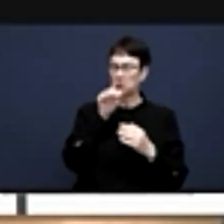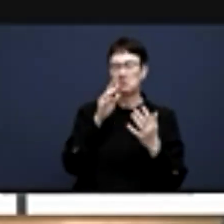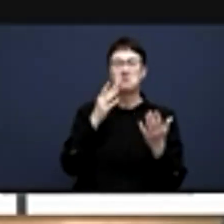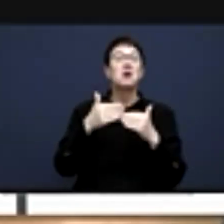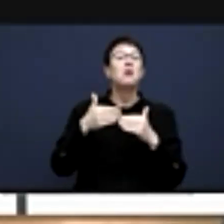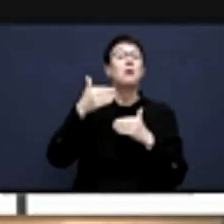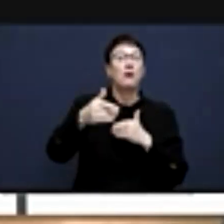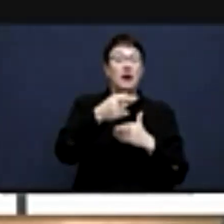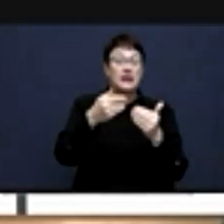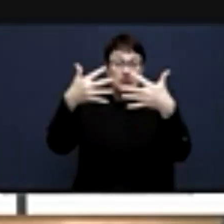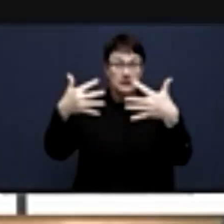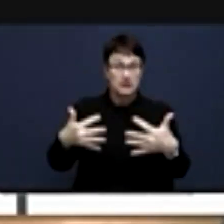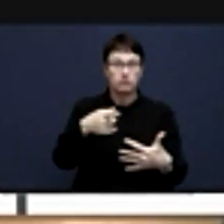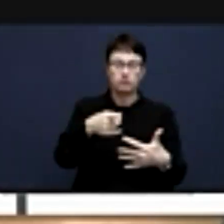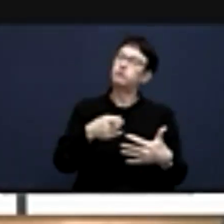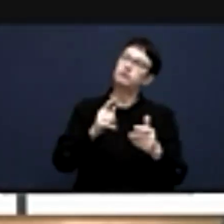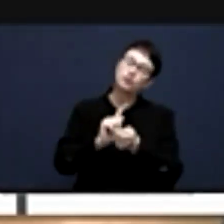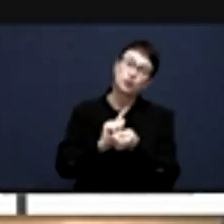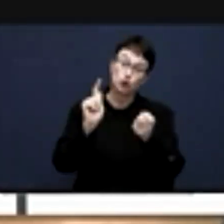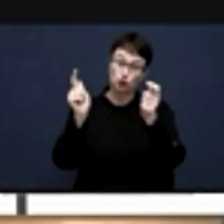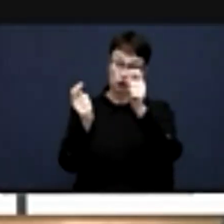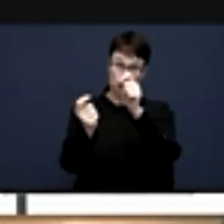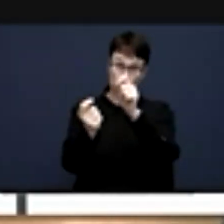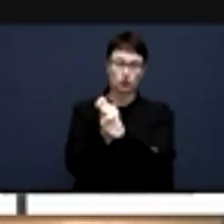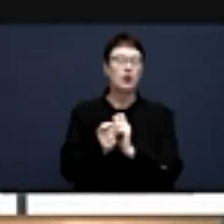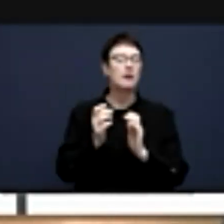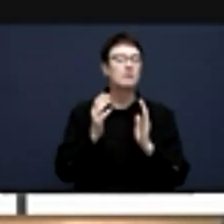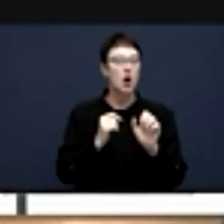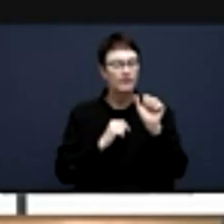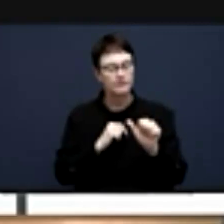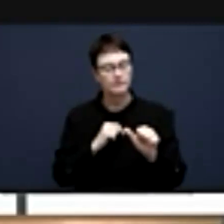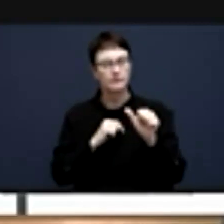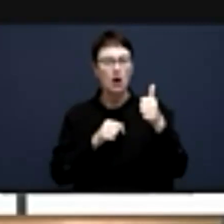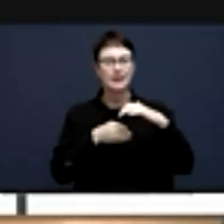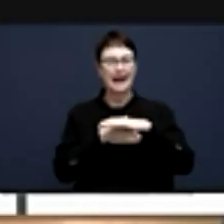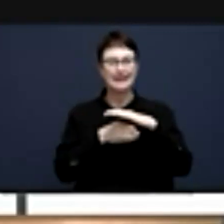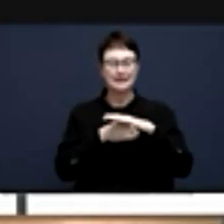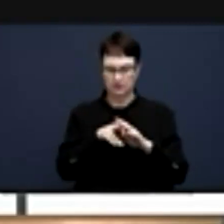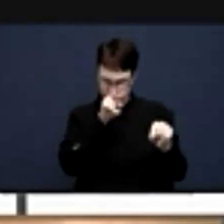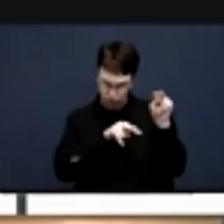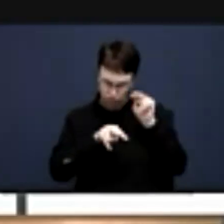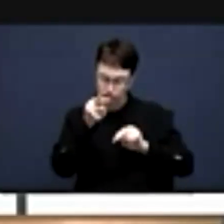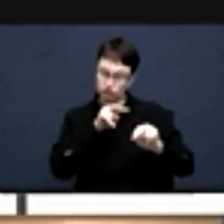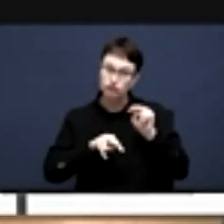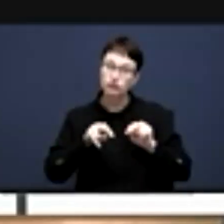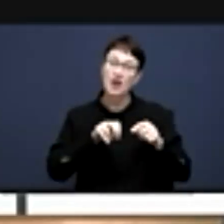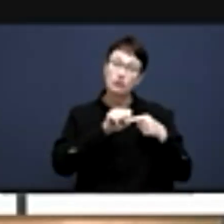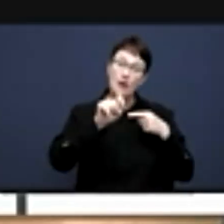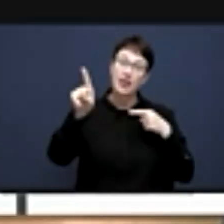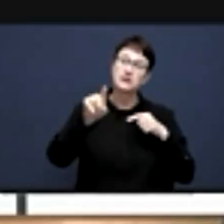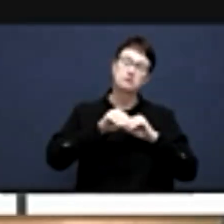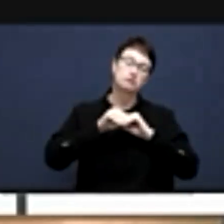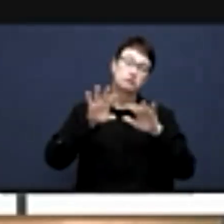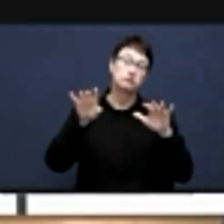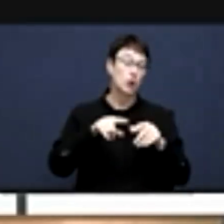cannot contain new accessibility issues, and the known issues will be fixed release by release by release in a relatively